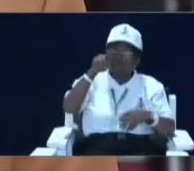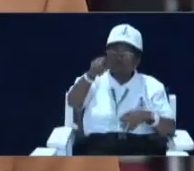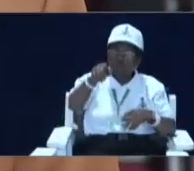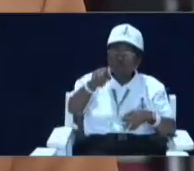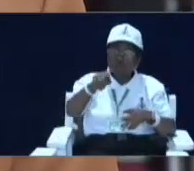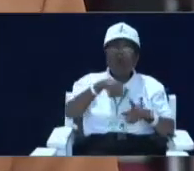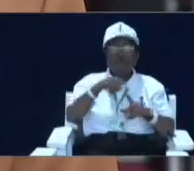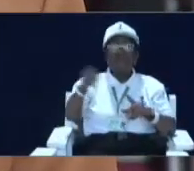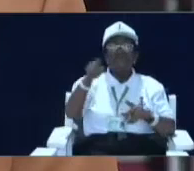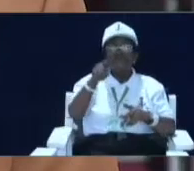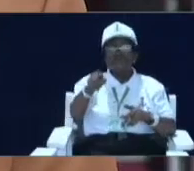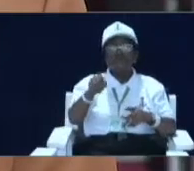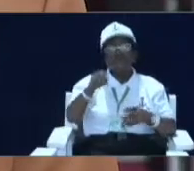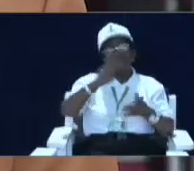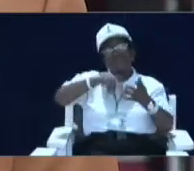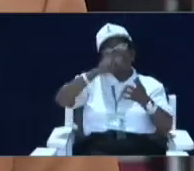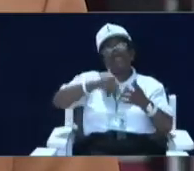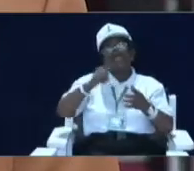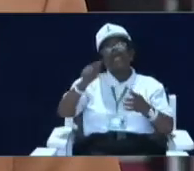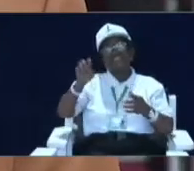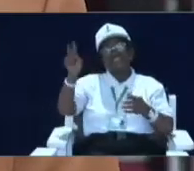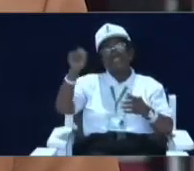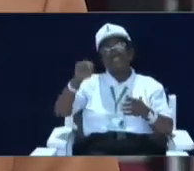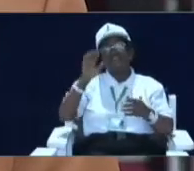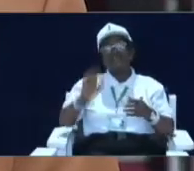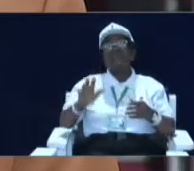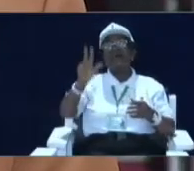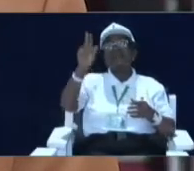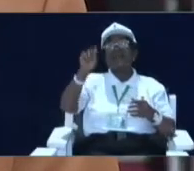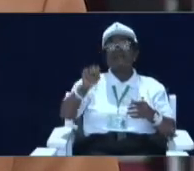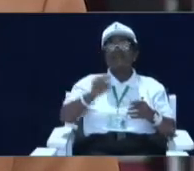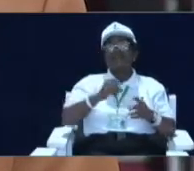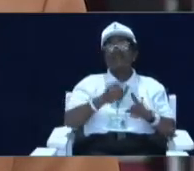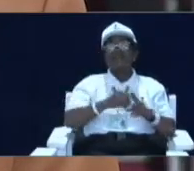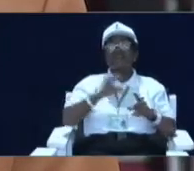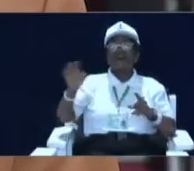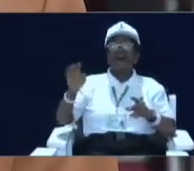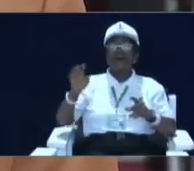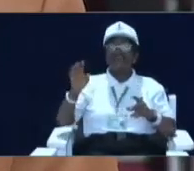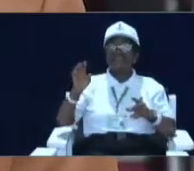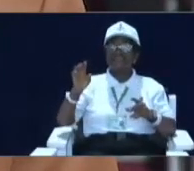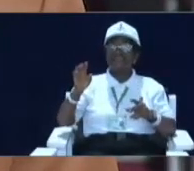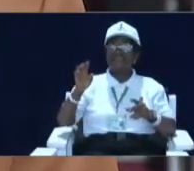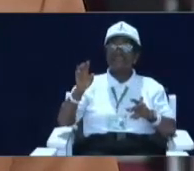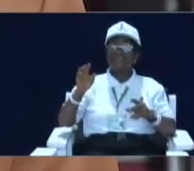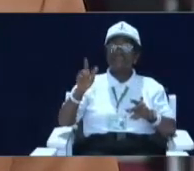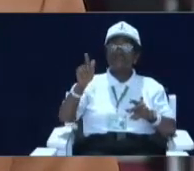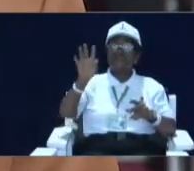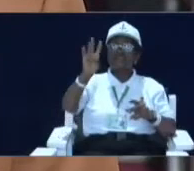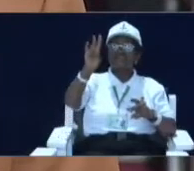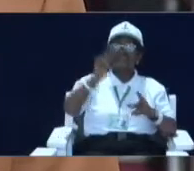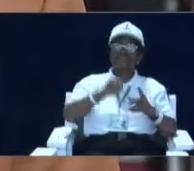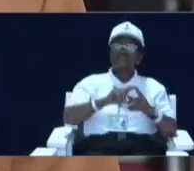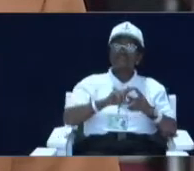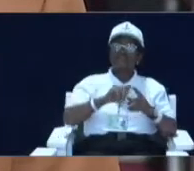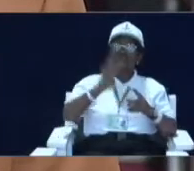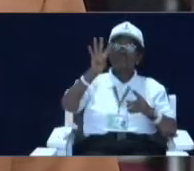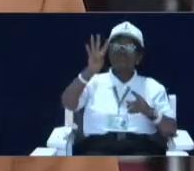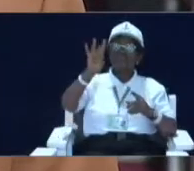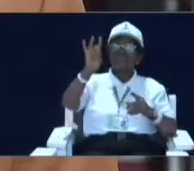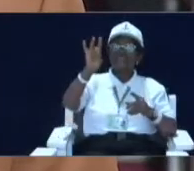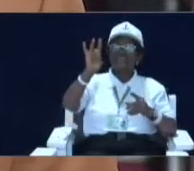When you read Genesis chapter 30, from verse 27 to 48, Genesis 30, 27 to